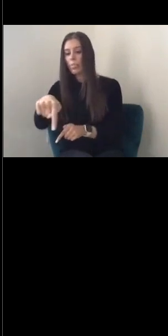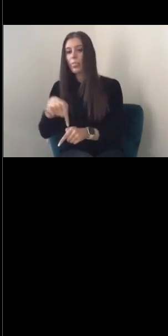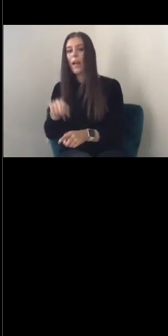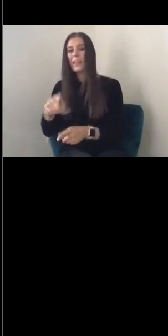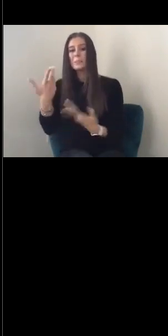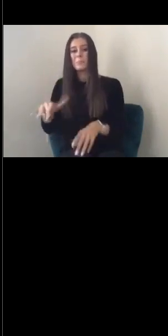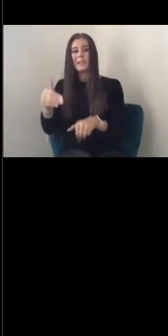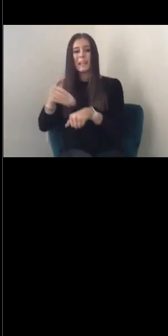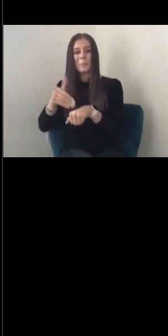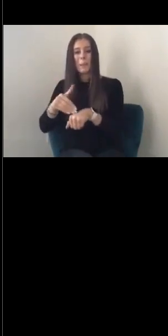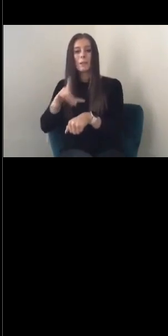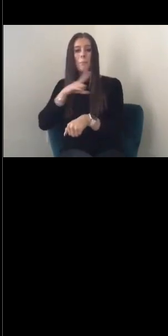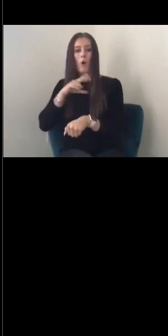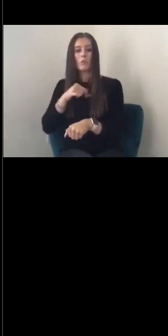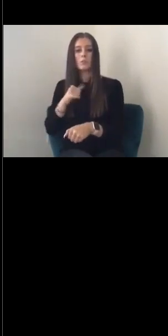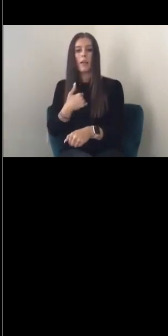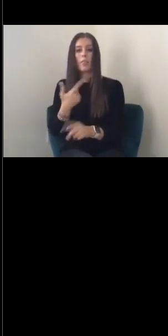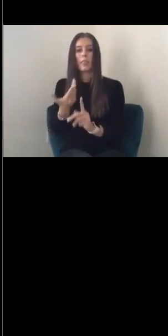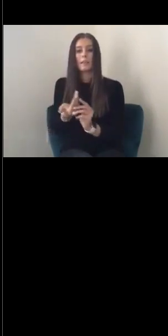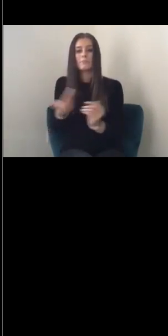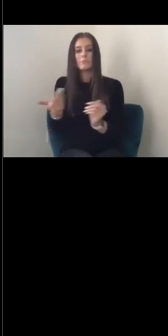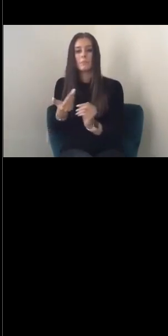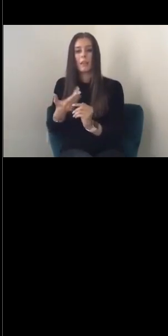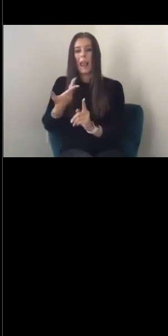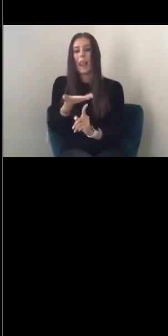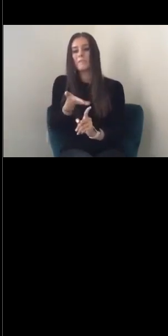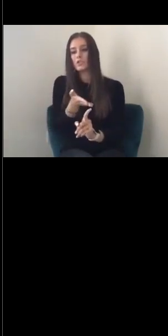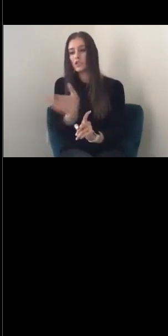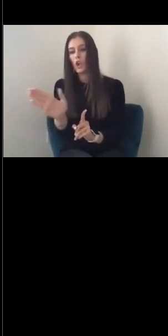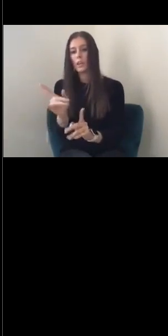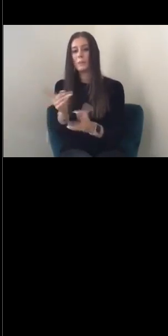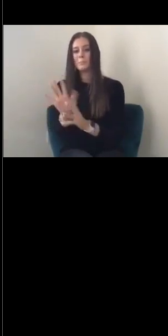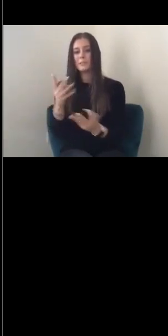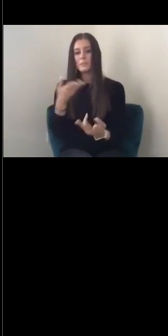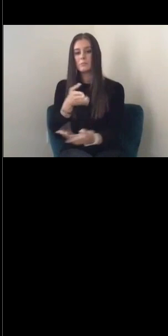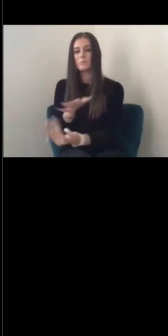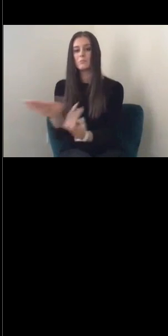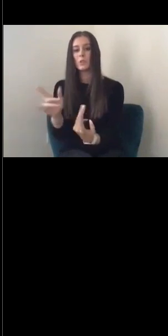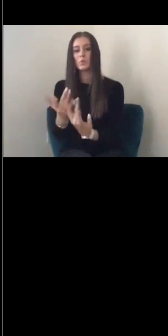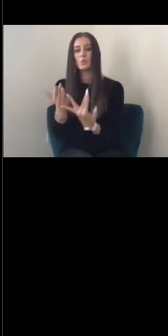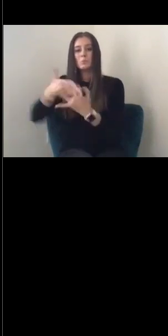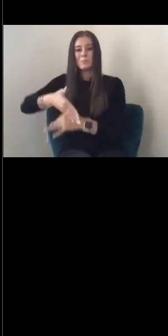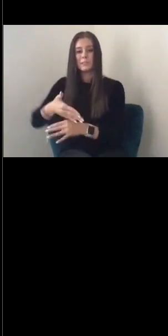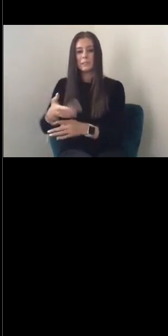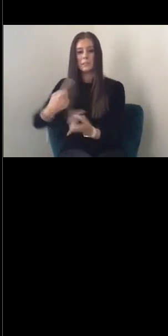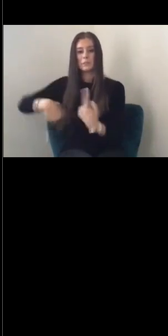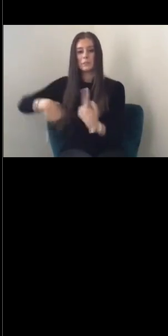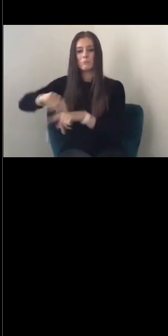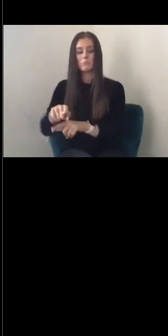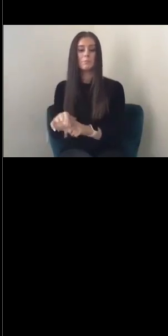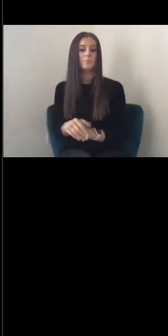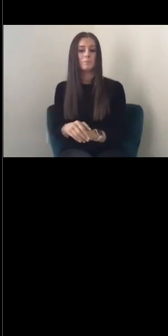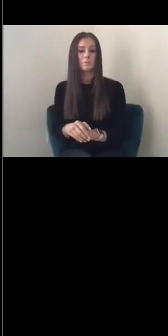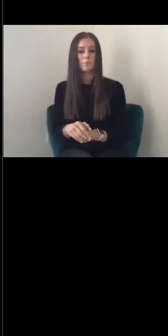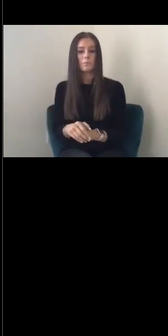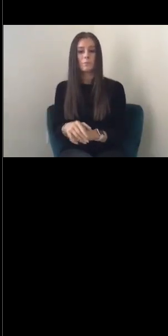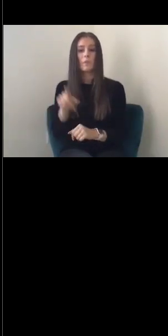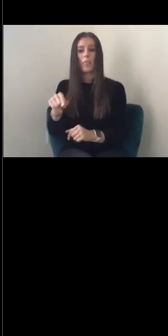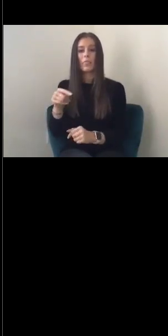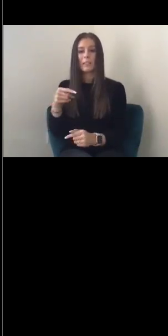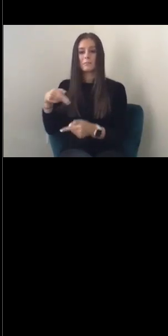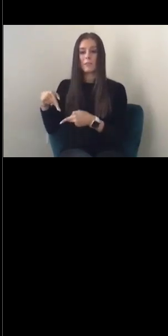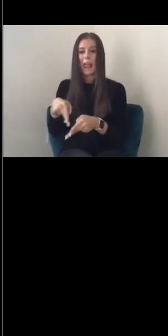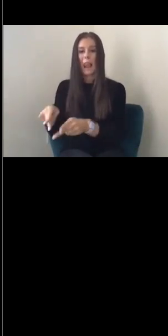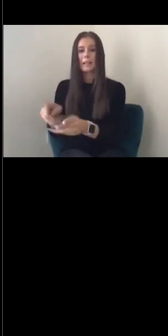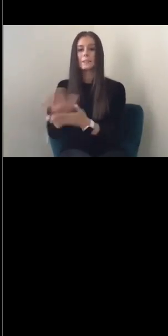addition of the segregated left turn lanes on and off the Lower Thames Crossing. These lanes meant that the